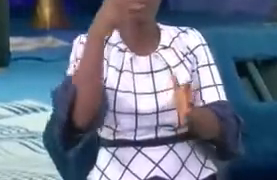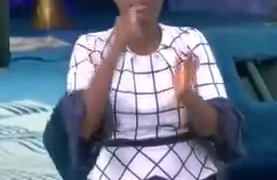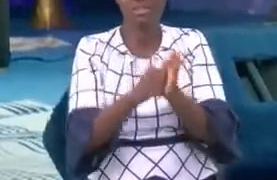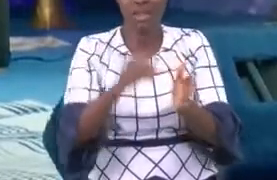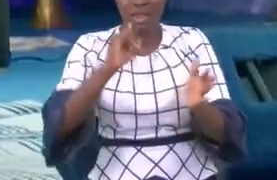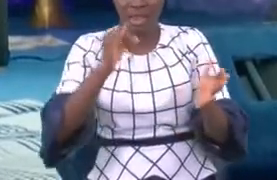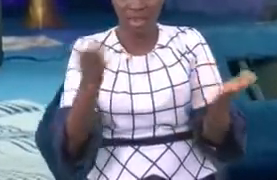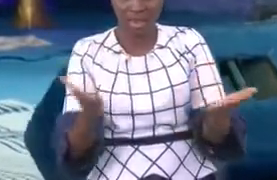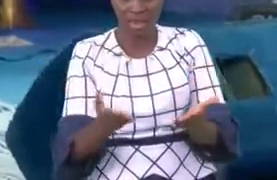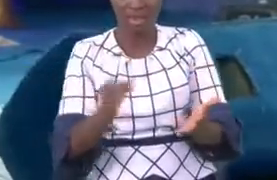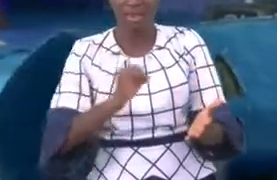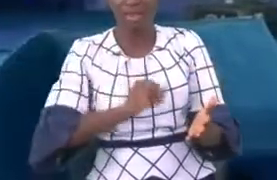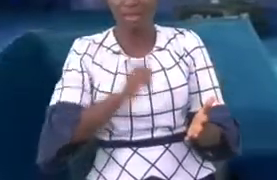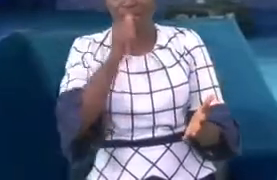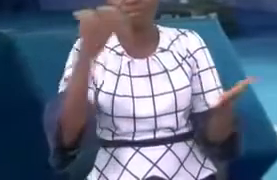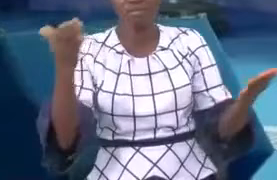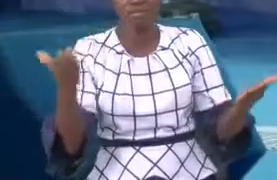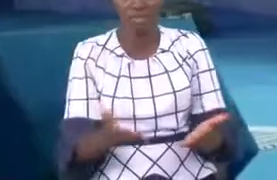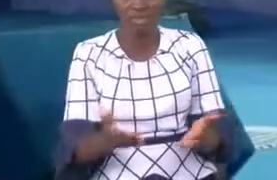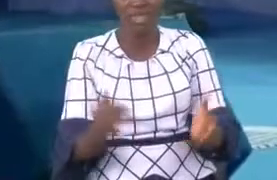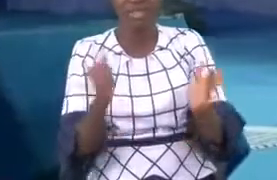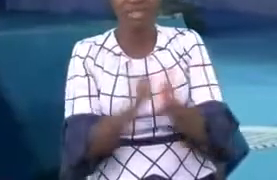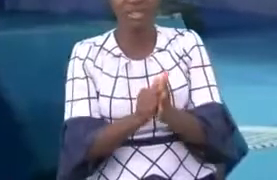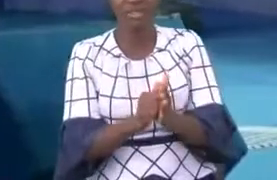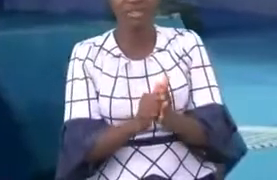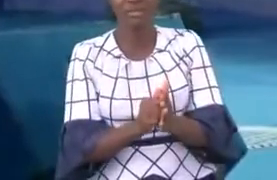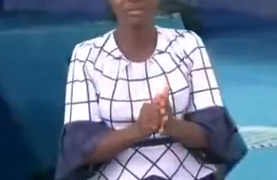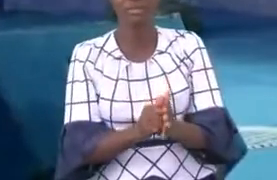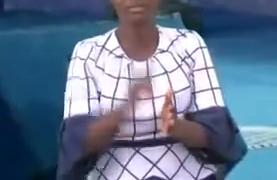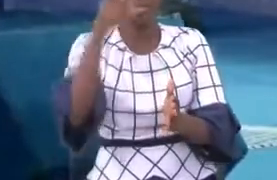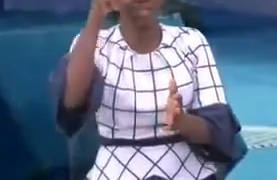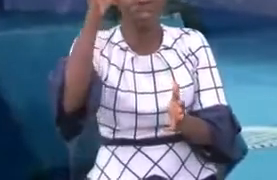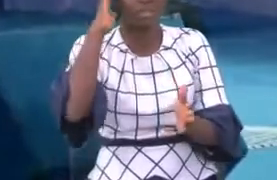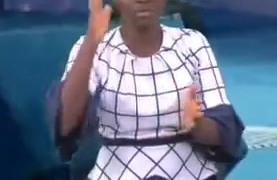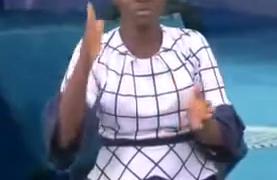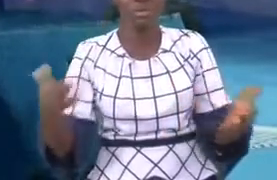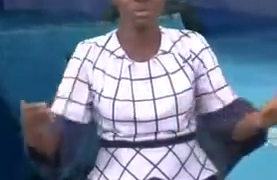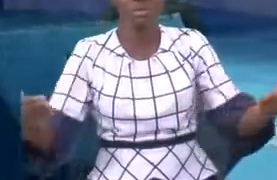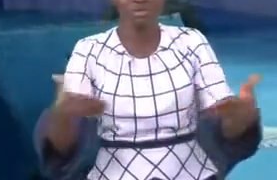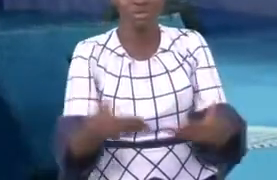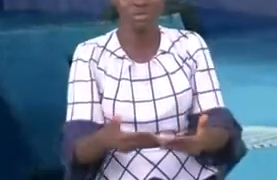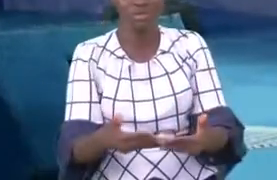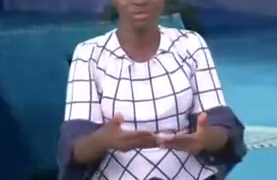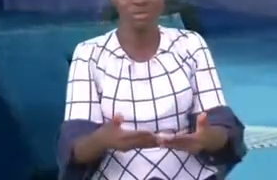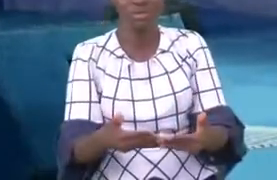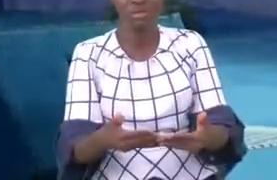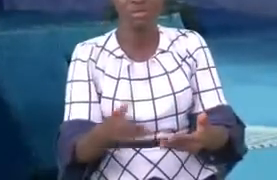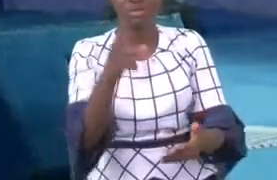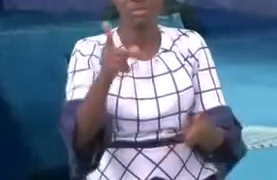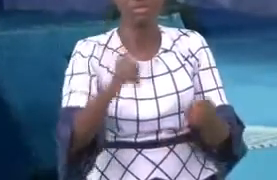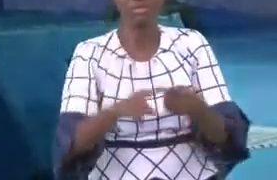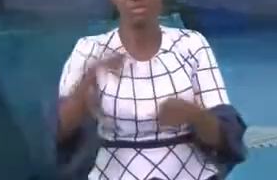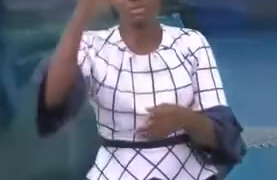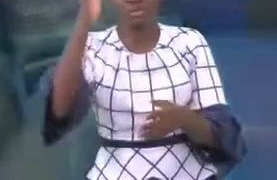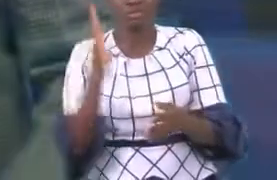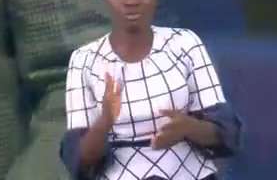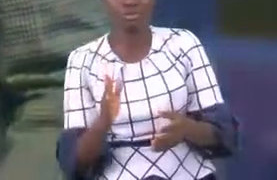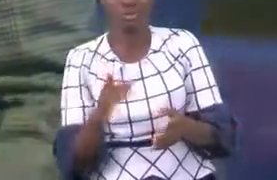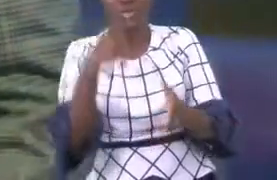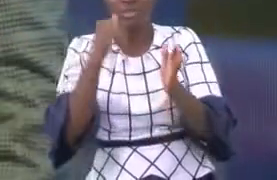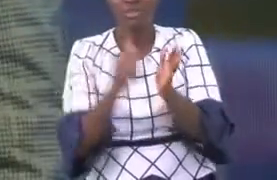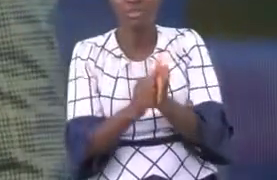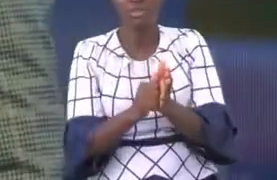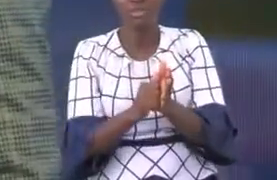God. Lo, he goeth by me, and I see him not. He passeth on